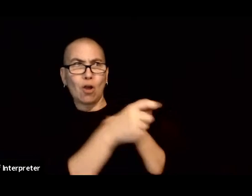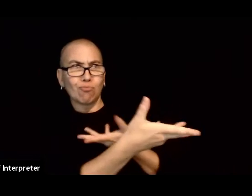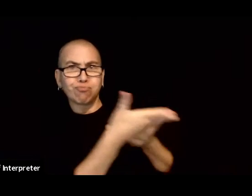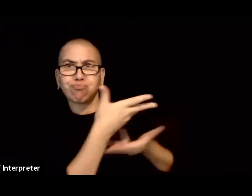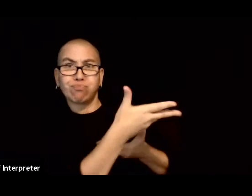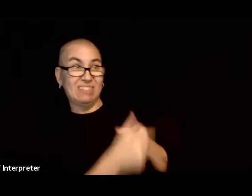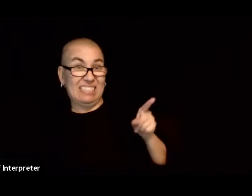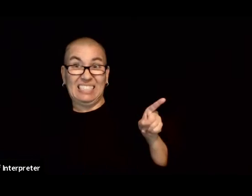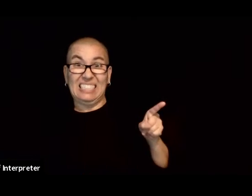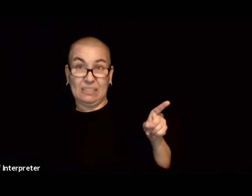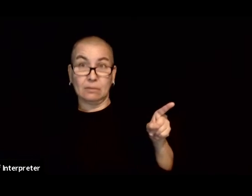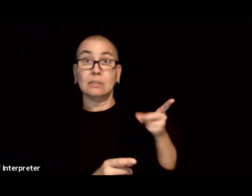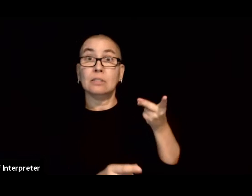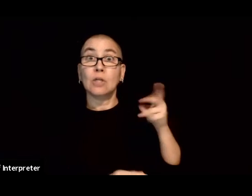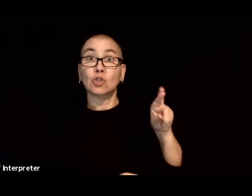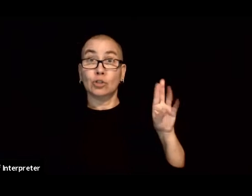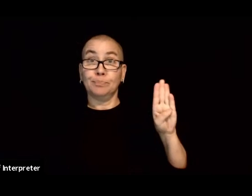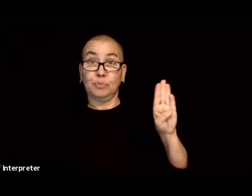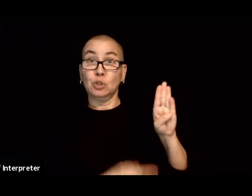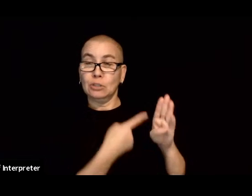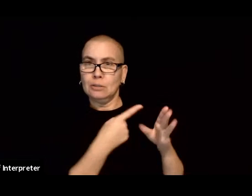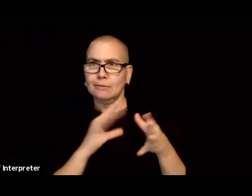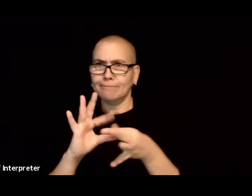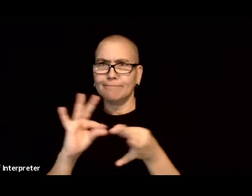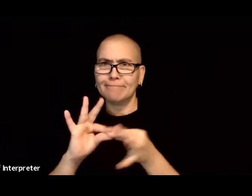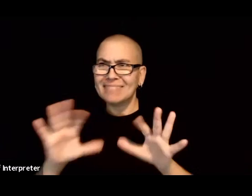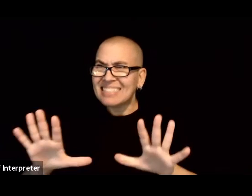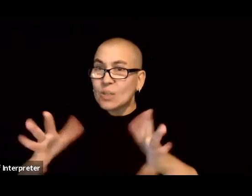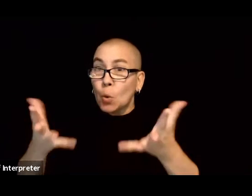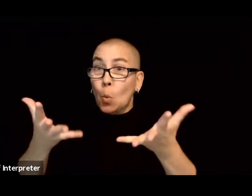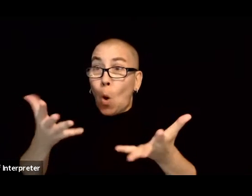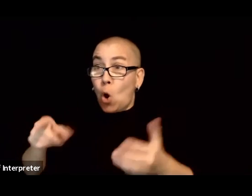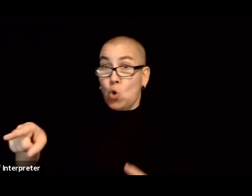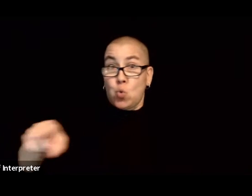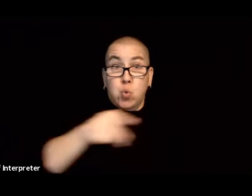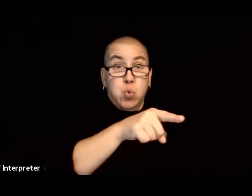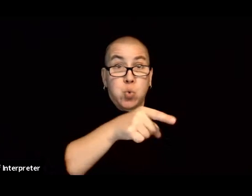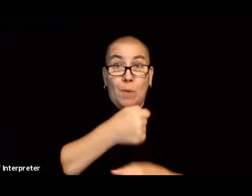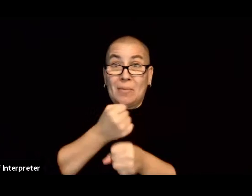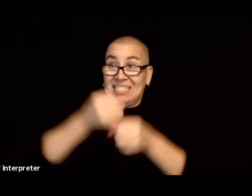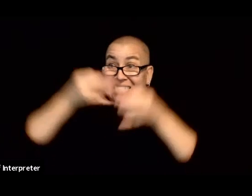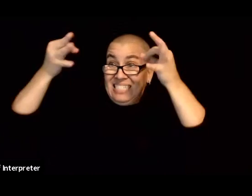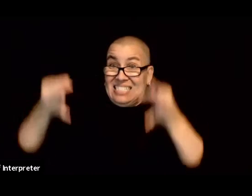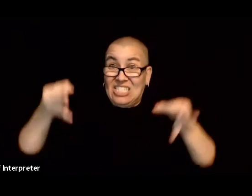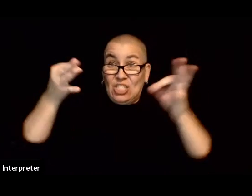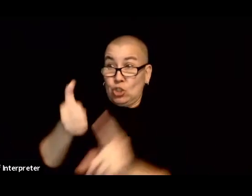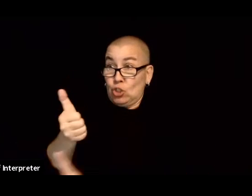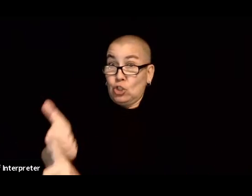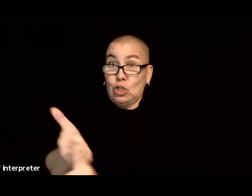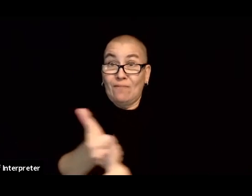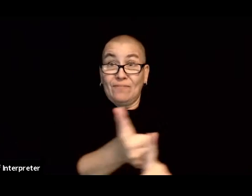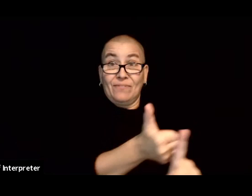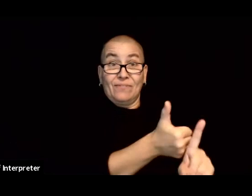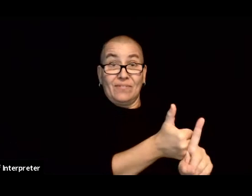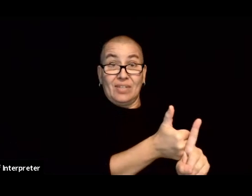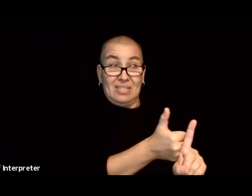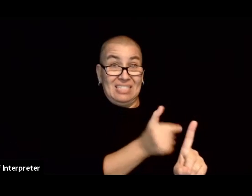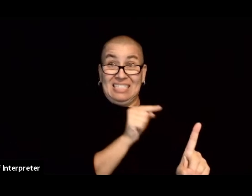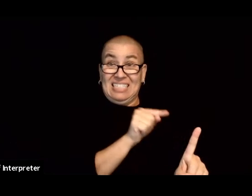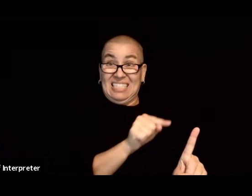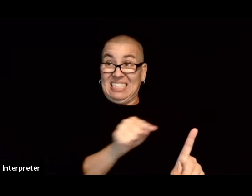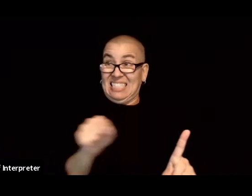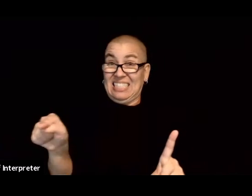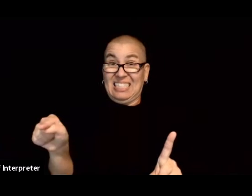the decisions that we're making just to kind of let down our guard in more private